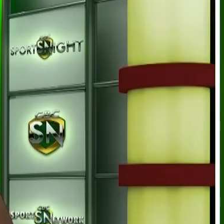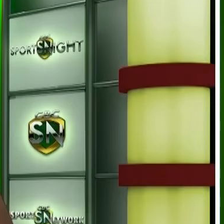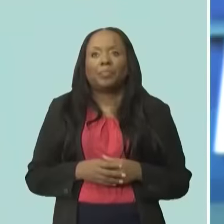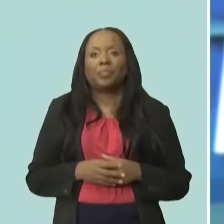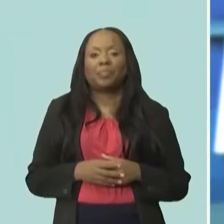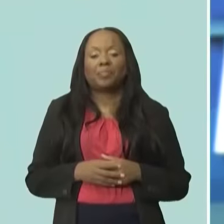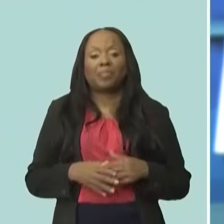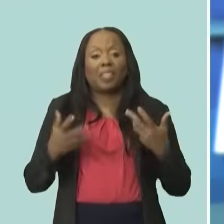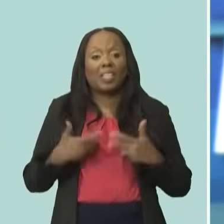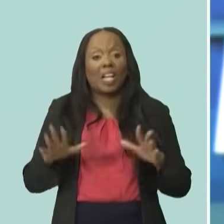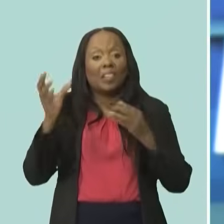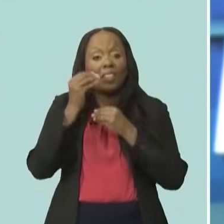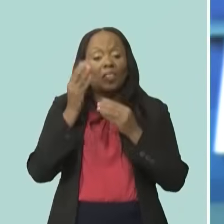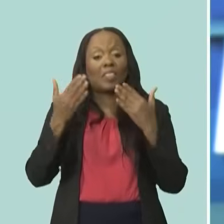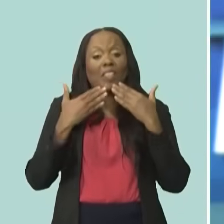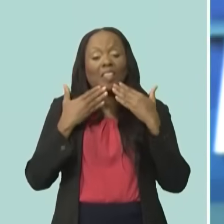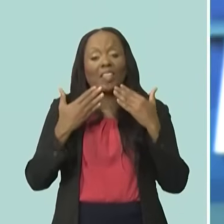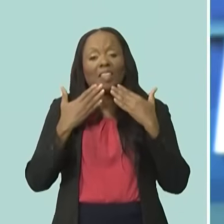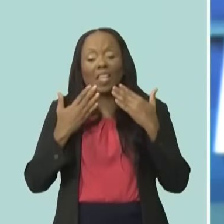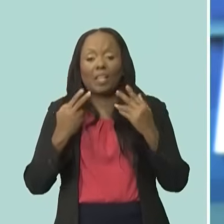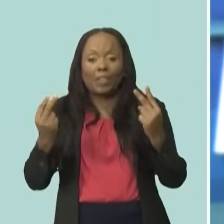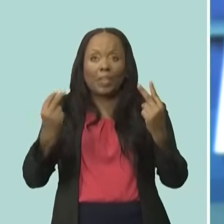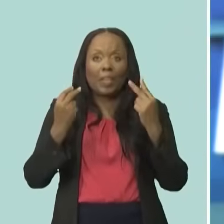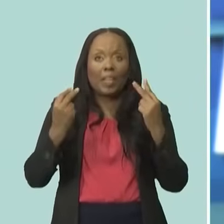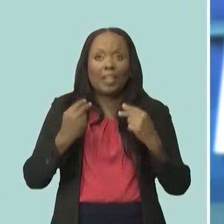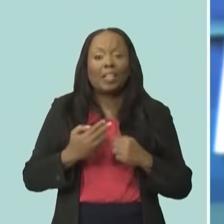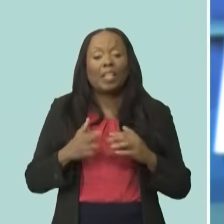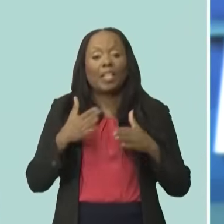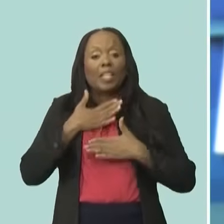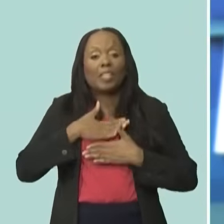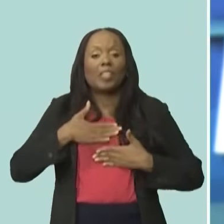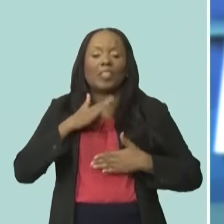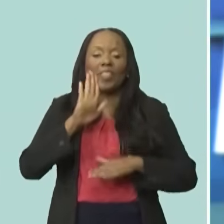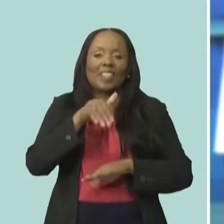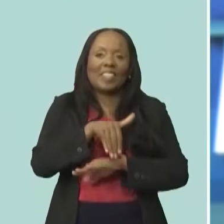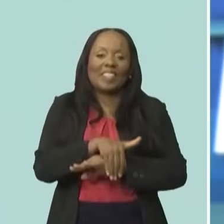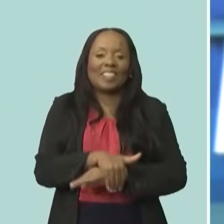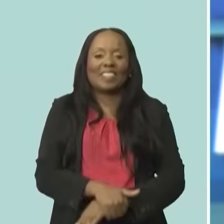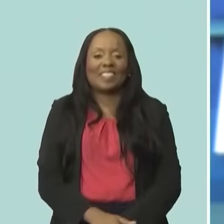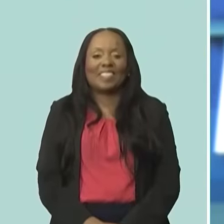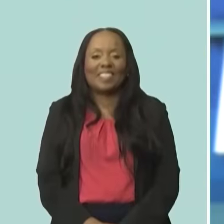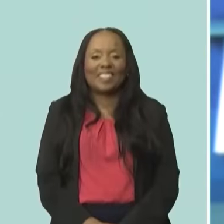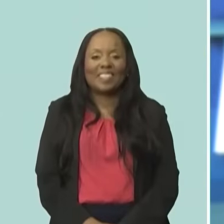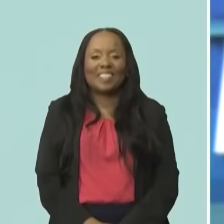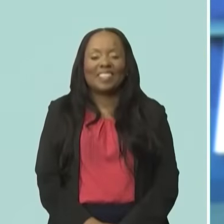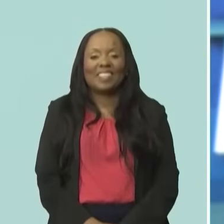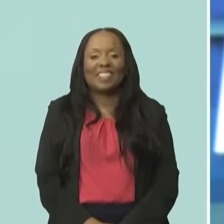thank you, Anne-Marie. That's Newsnight. Thank you so much for spending the time with us. Do enjoy the rest of your evening.